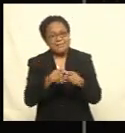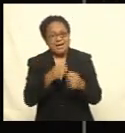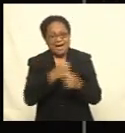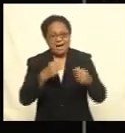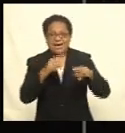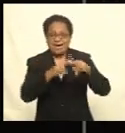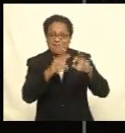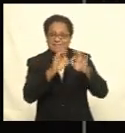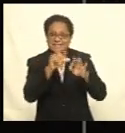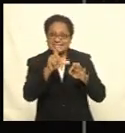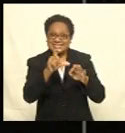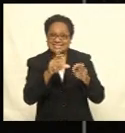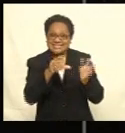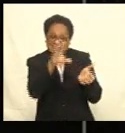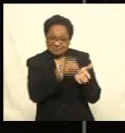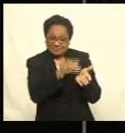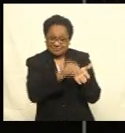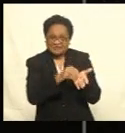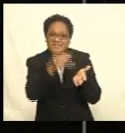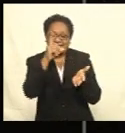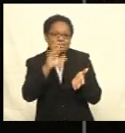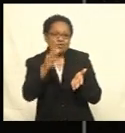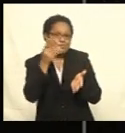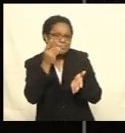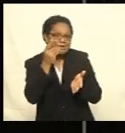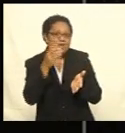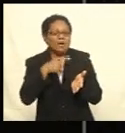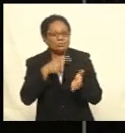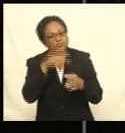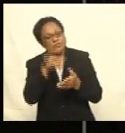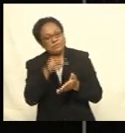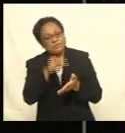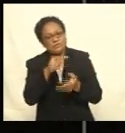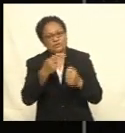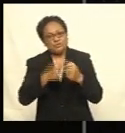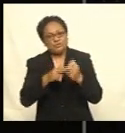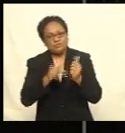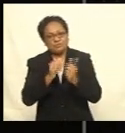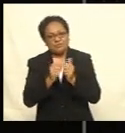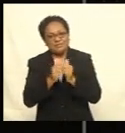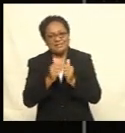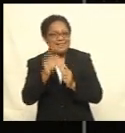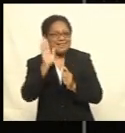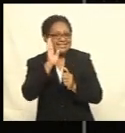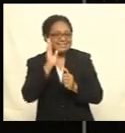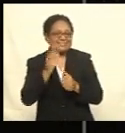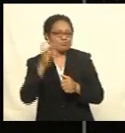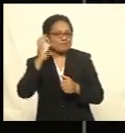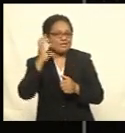FBC app to keep updated with the very latest news and sports and listen to our 6 radio stations live.